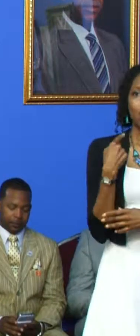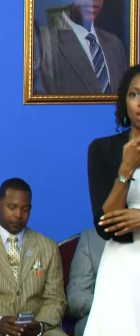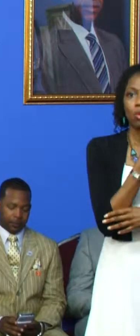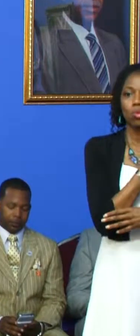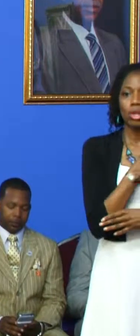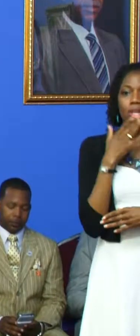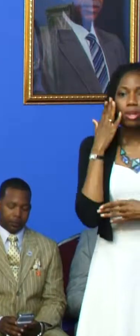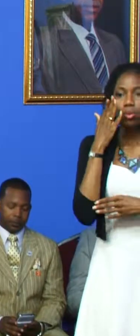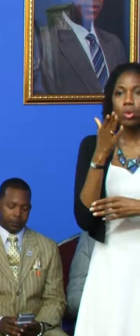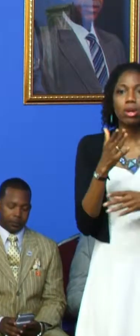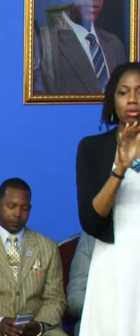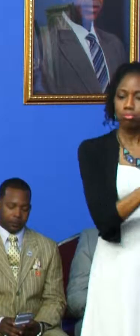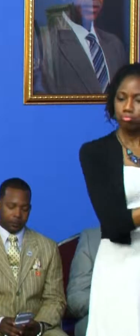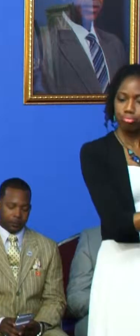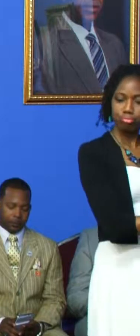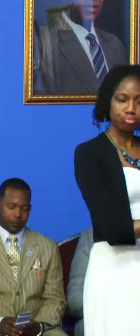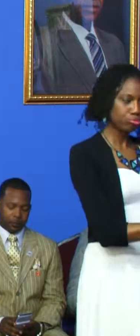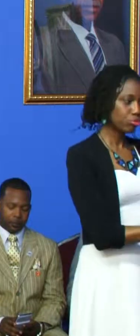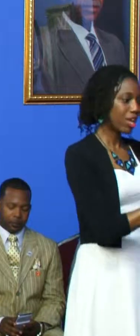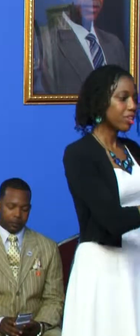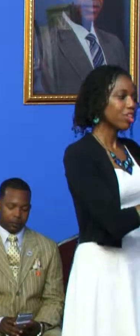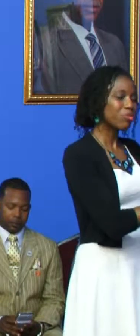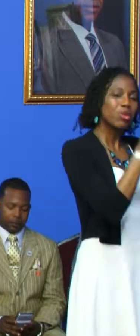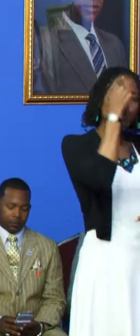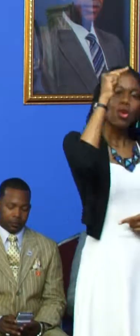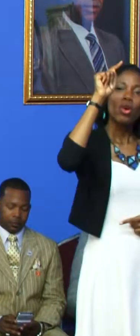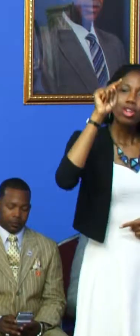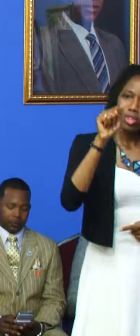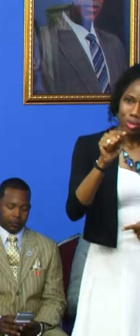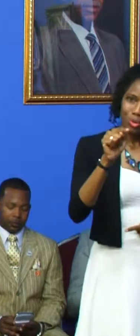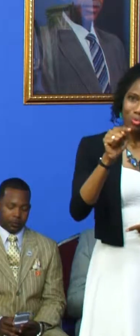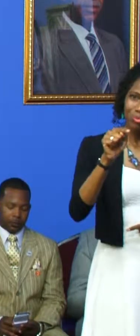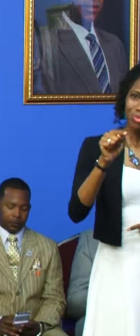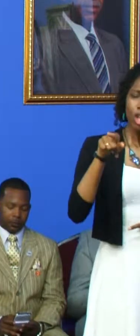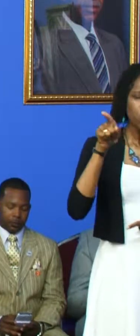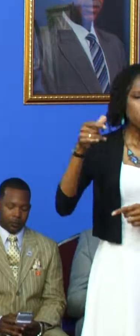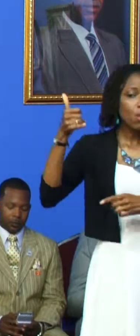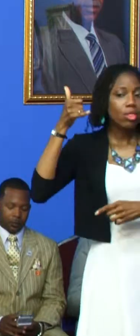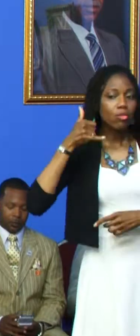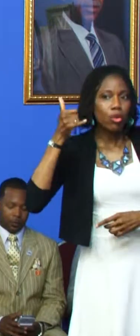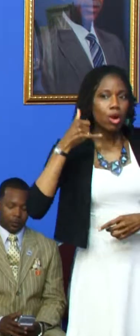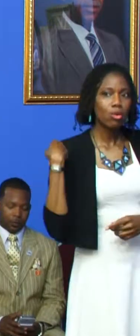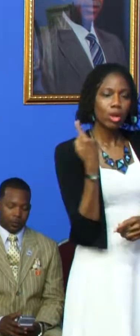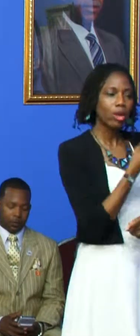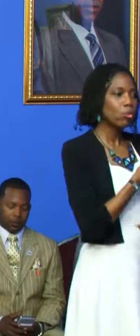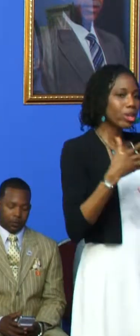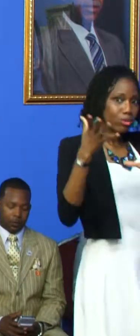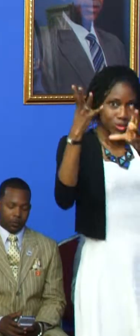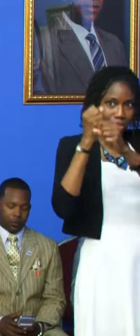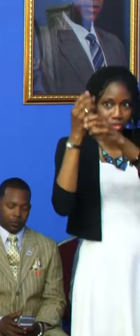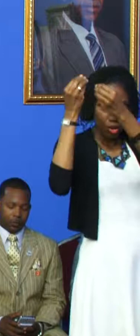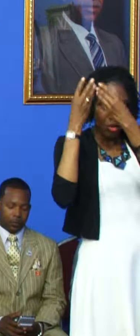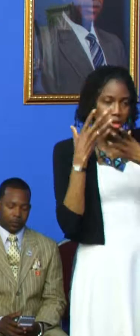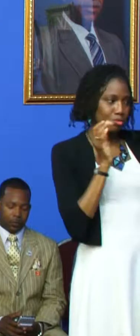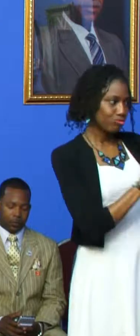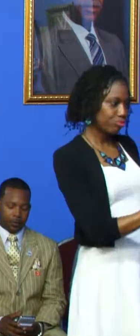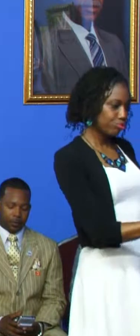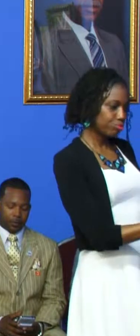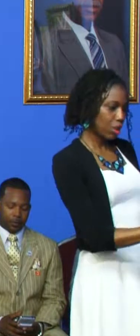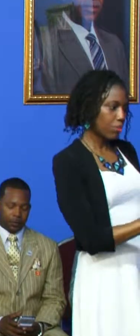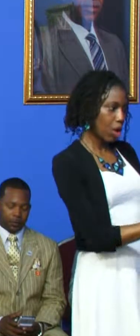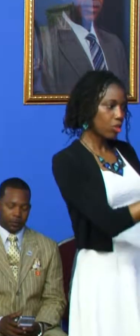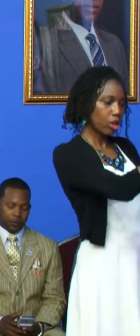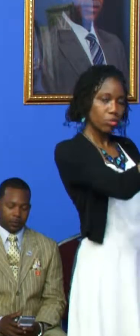website what you need. We'll do it for you right on the phone. I want to